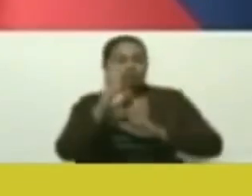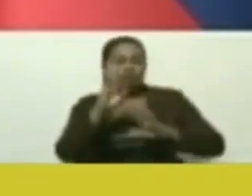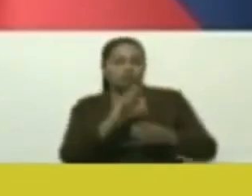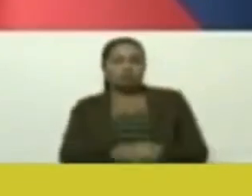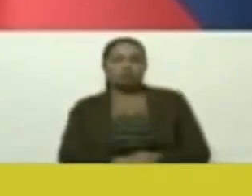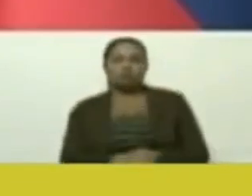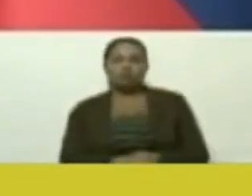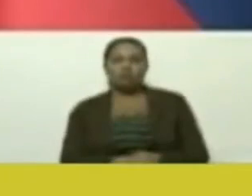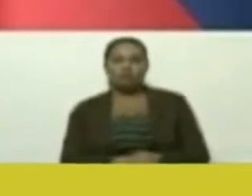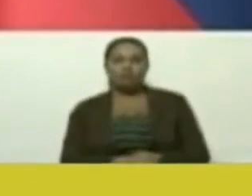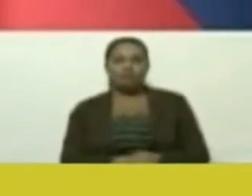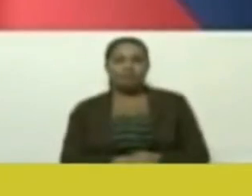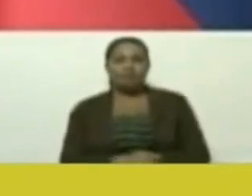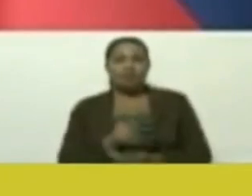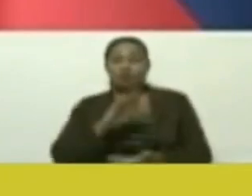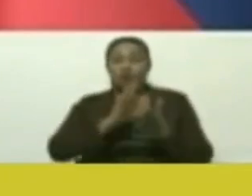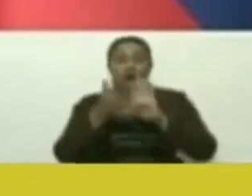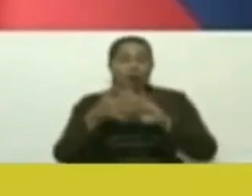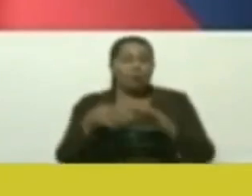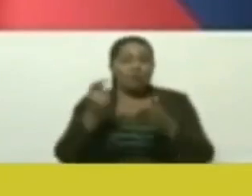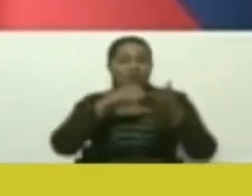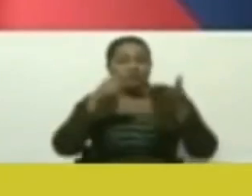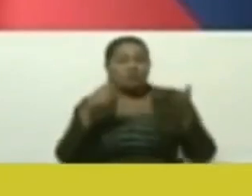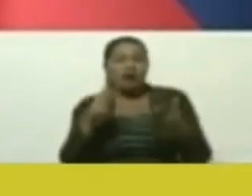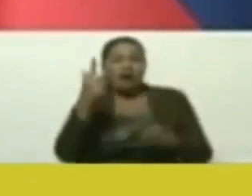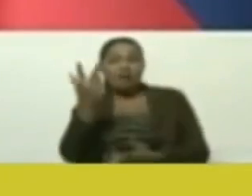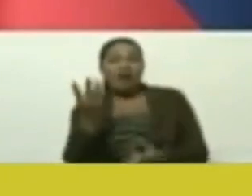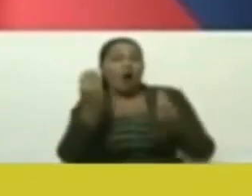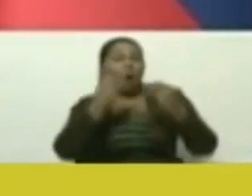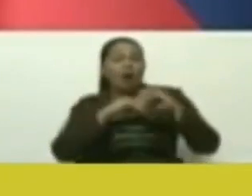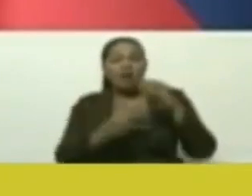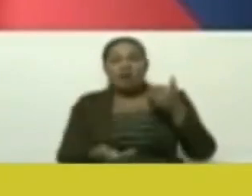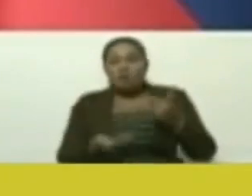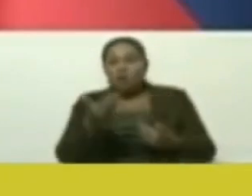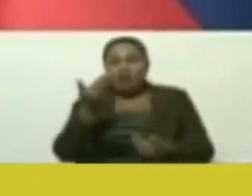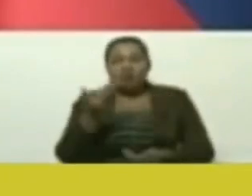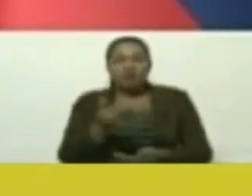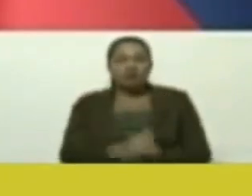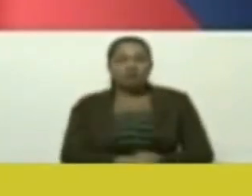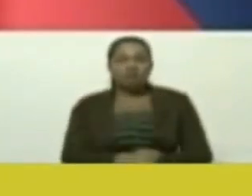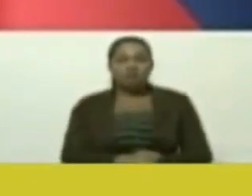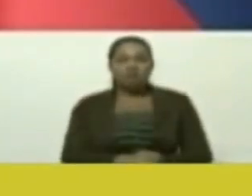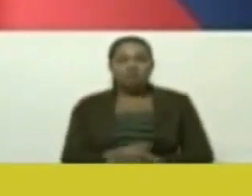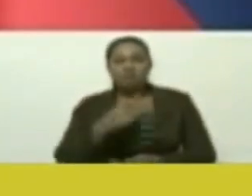and they are all in development. We just signed 3 agreements